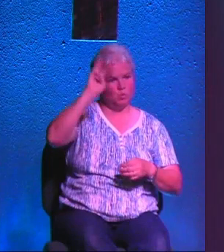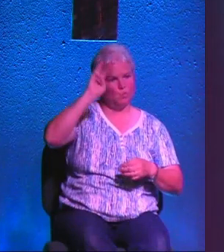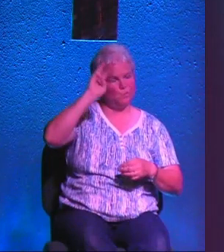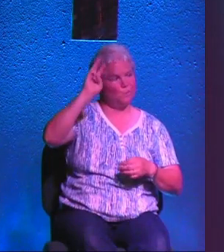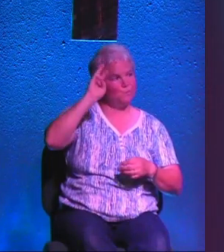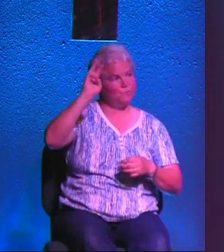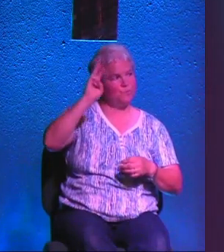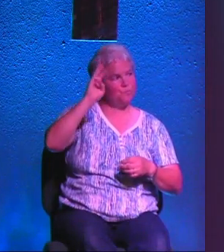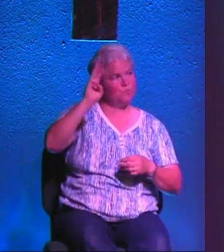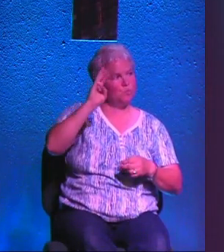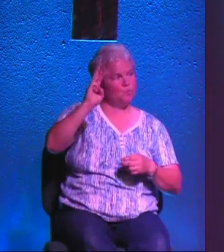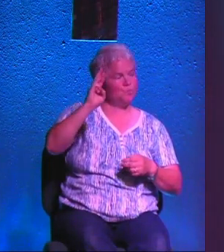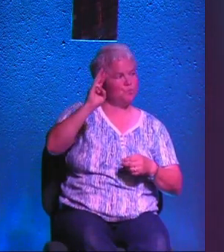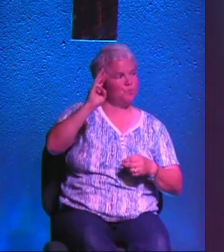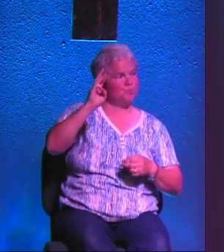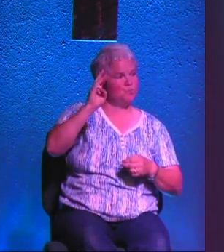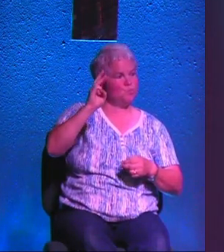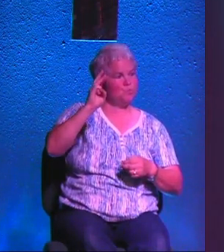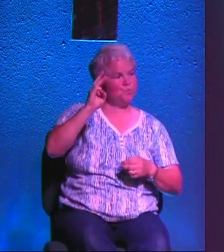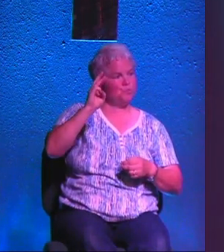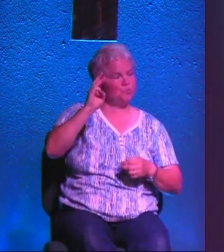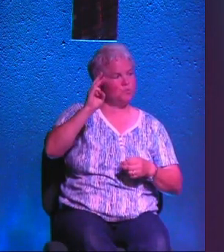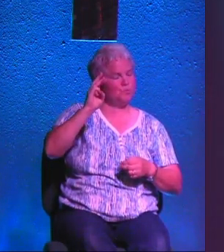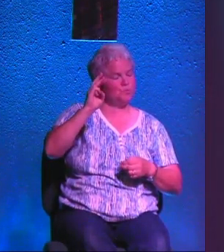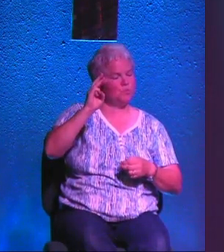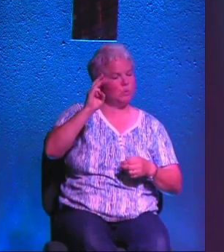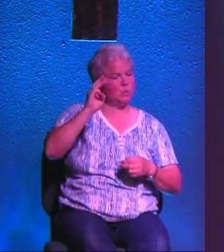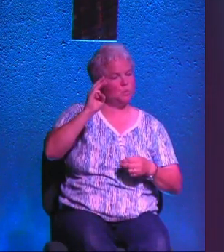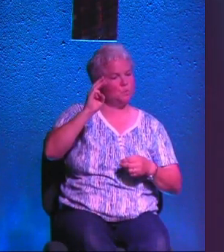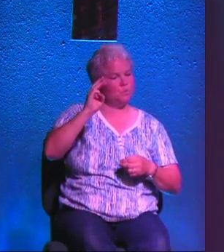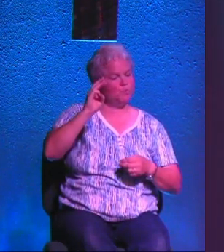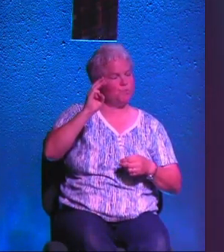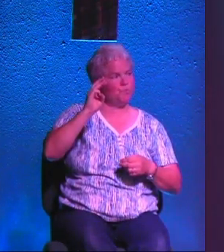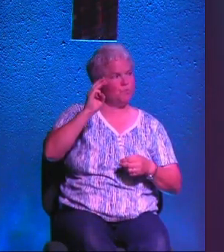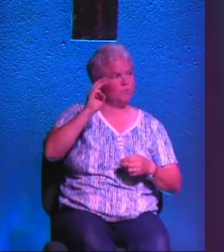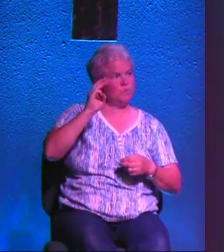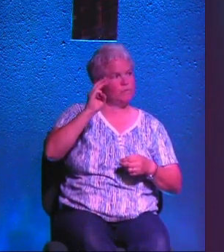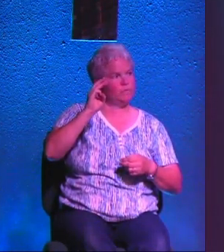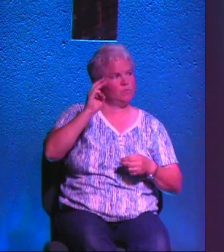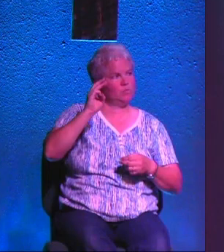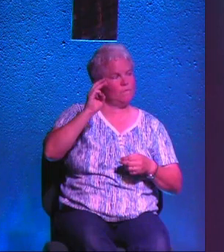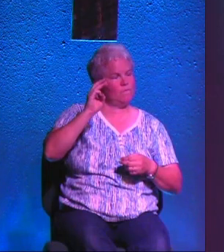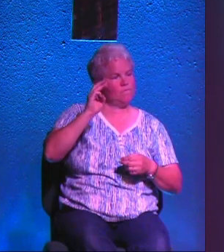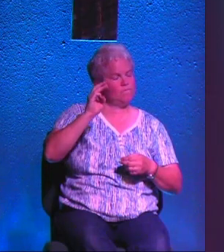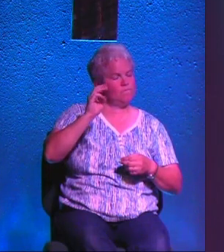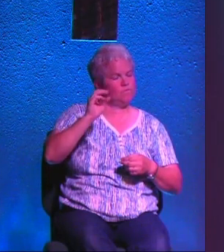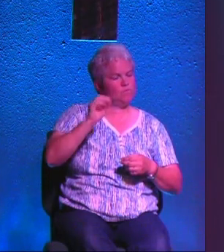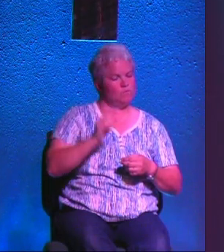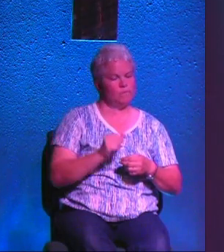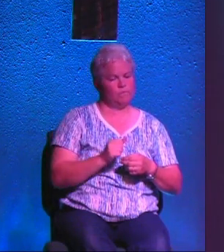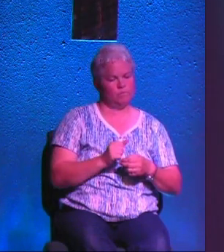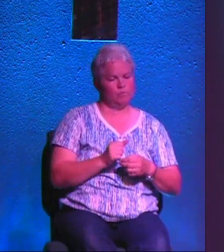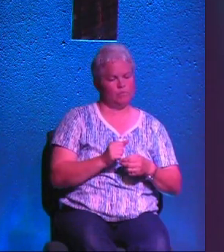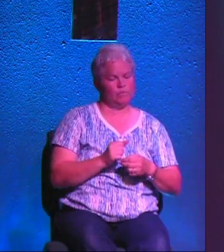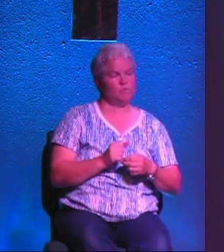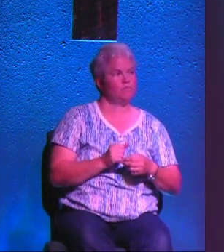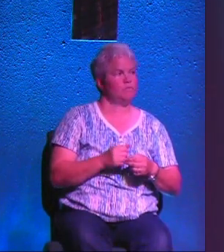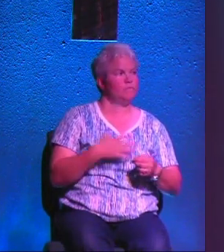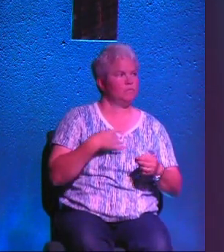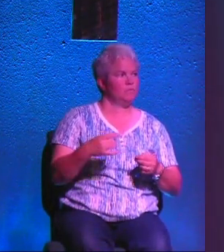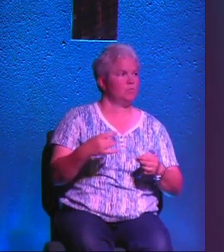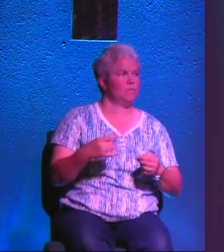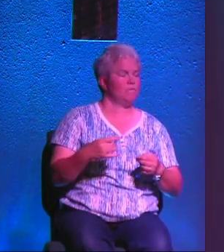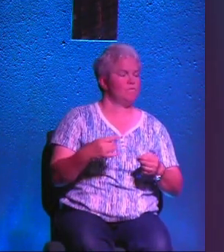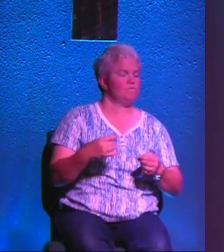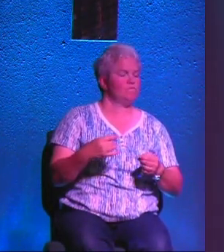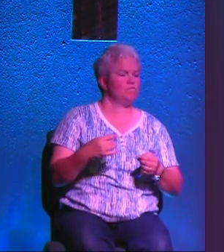a whole lot of the world just doing what the world wants to do. And the results aren't that pretty. But within our own mind,